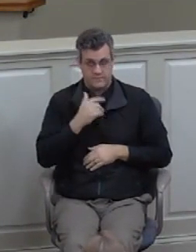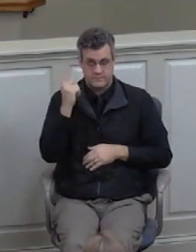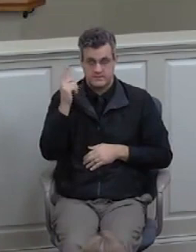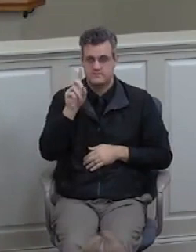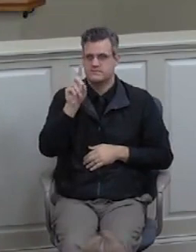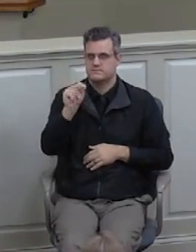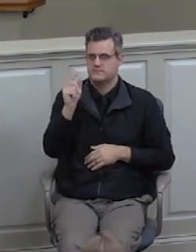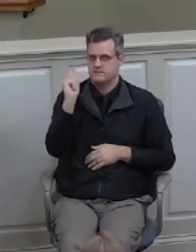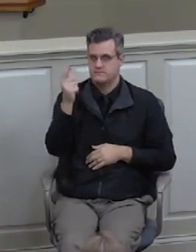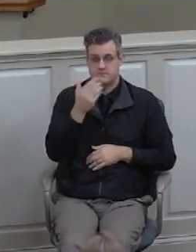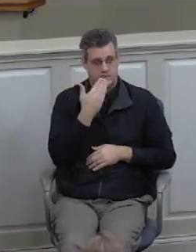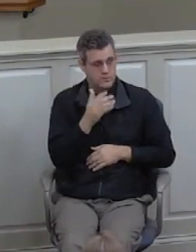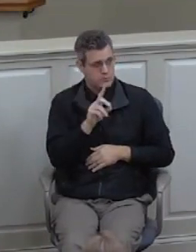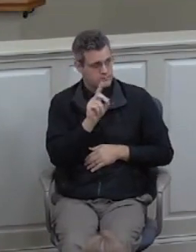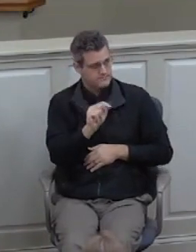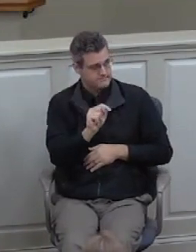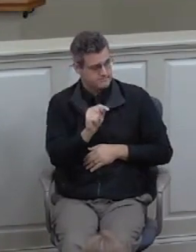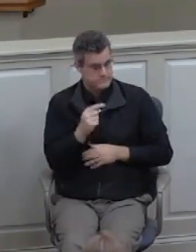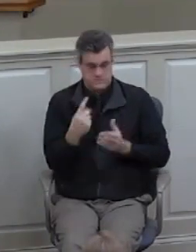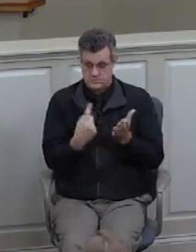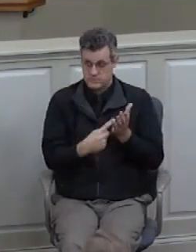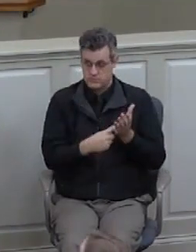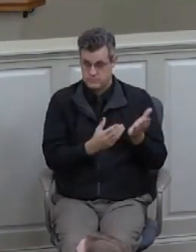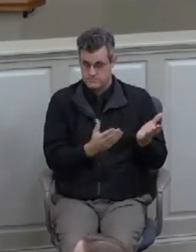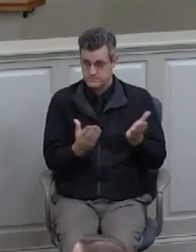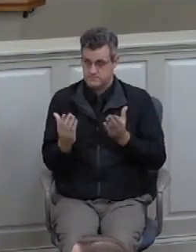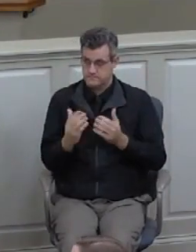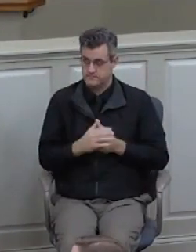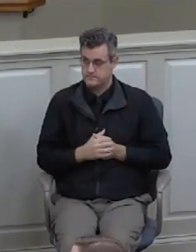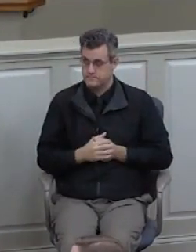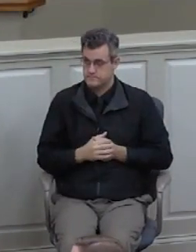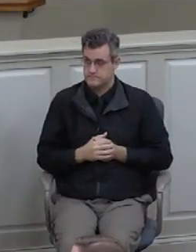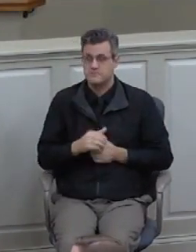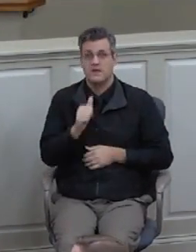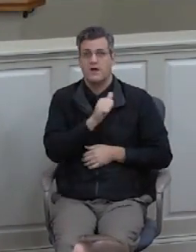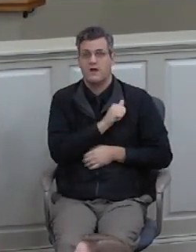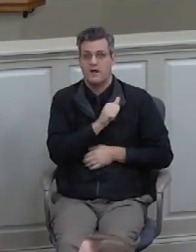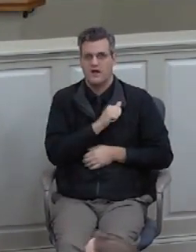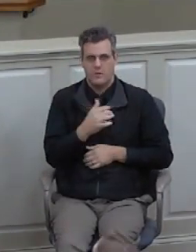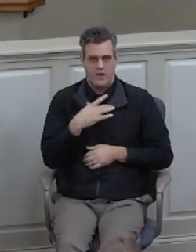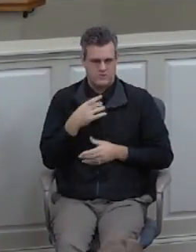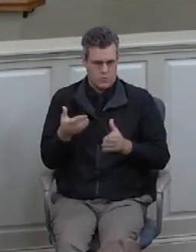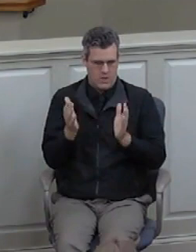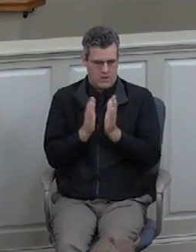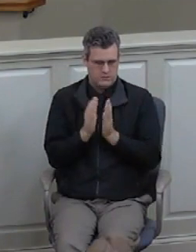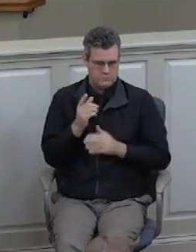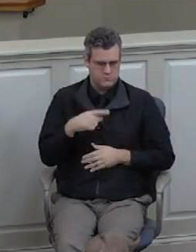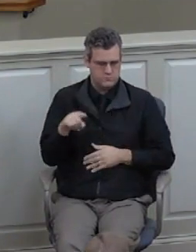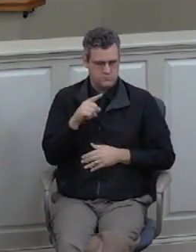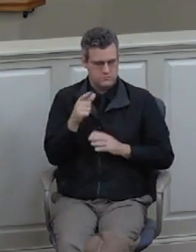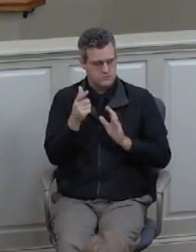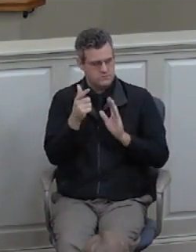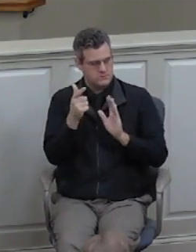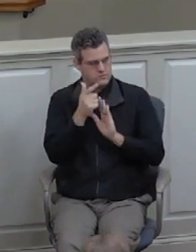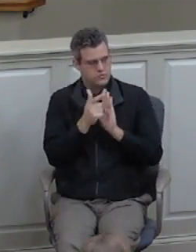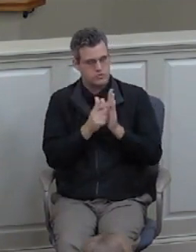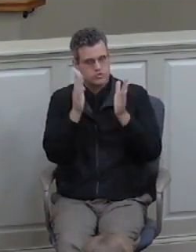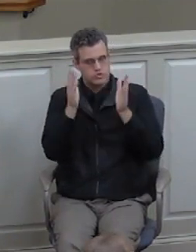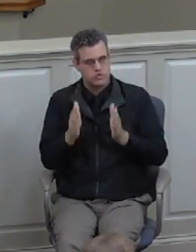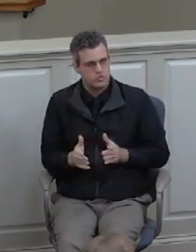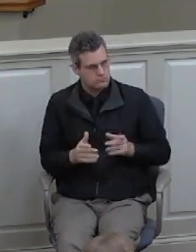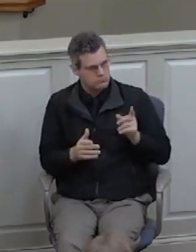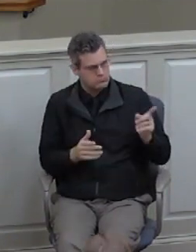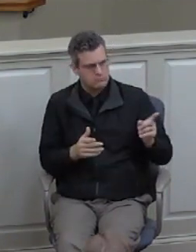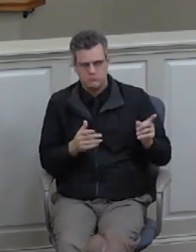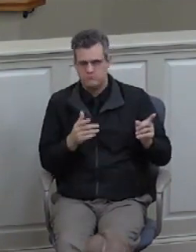Second. Thank you, Commissioner Terry. Discussion. I'd just like to ask the city attorney to, in